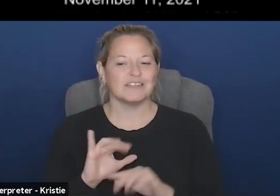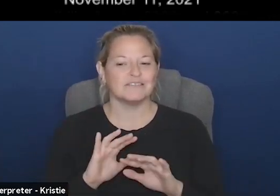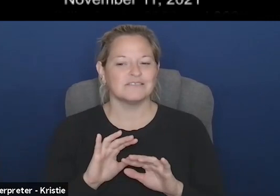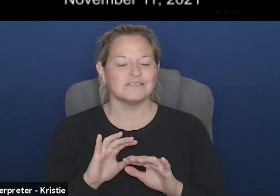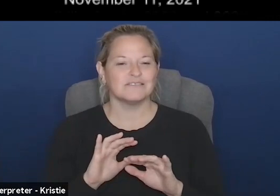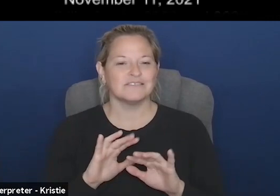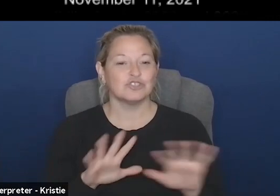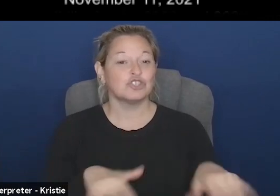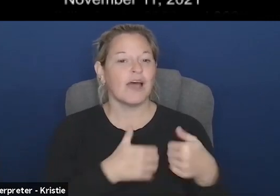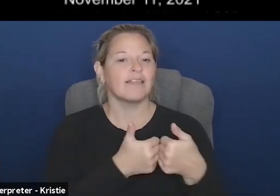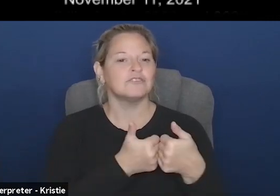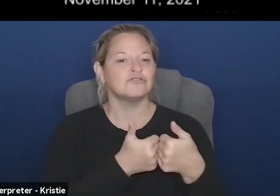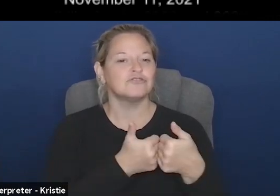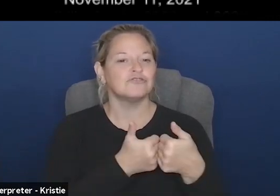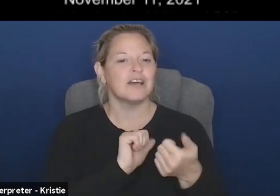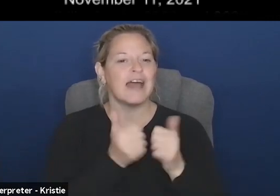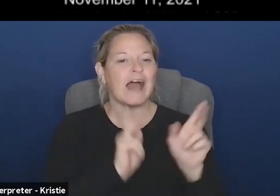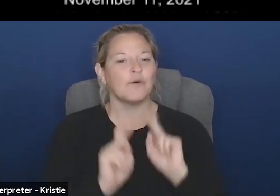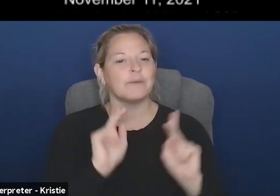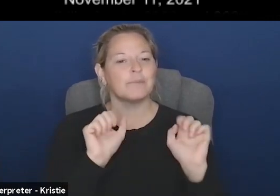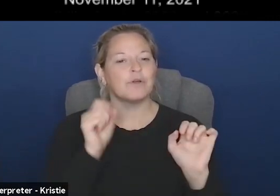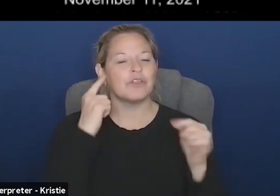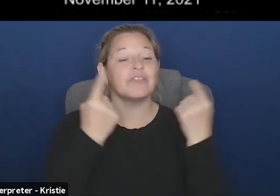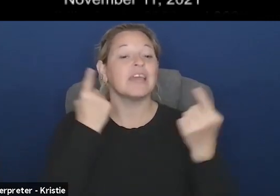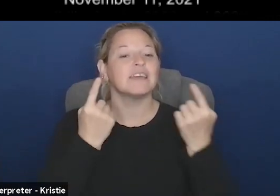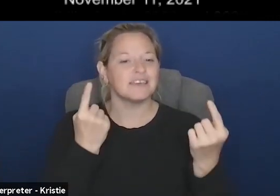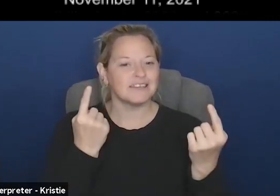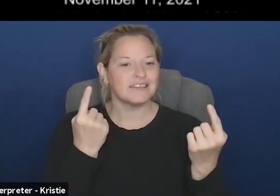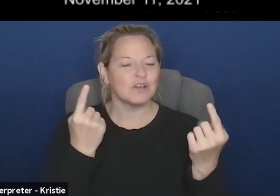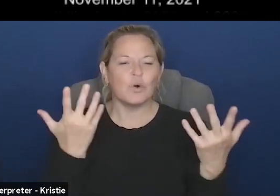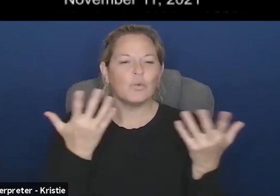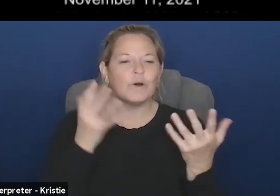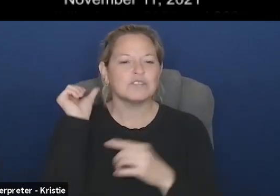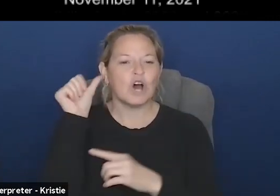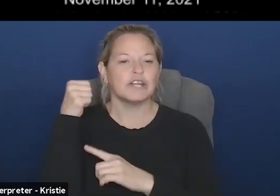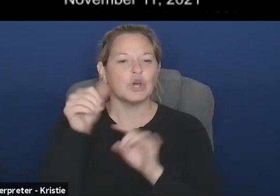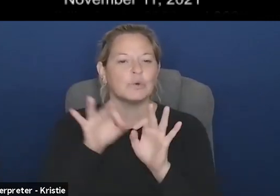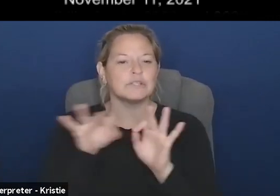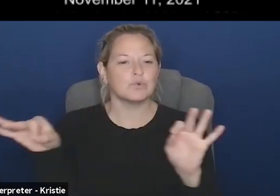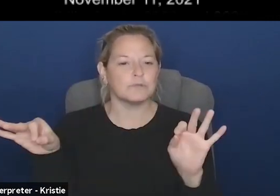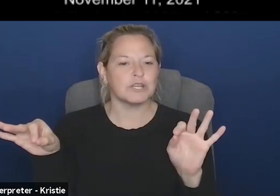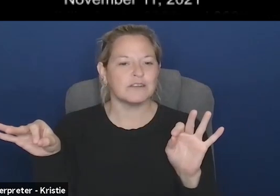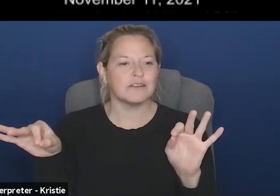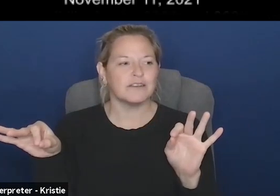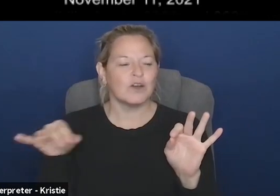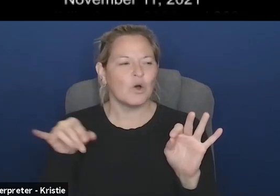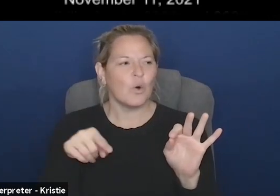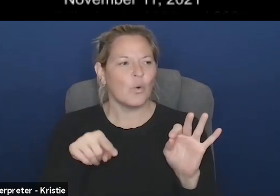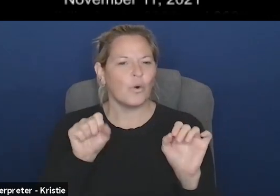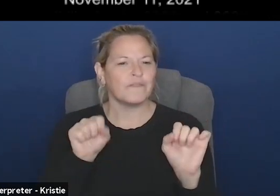think about accessibility and what audio description is and should be and could be, because it